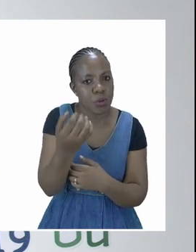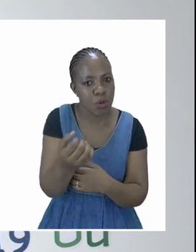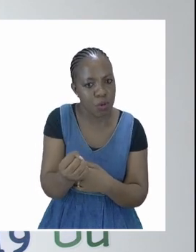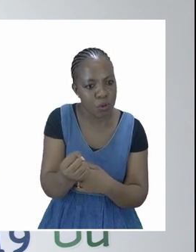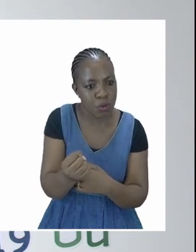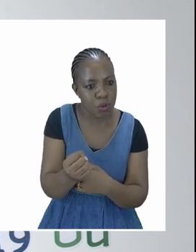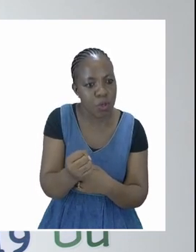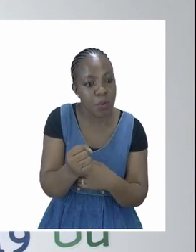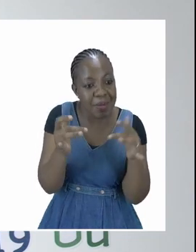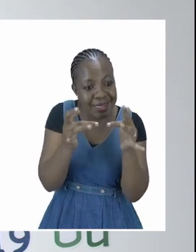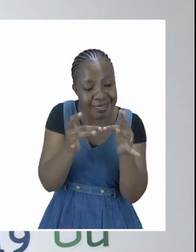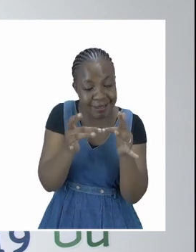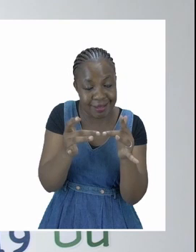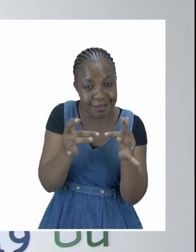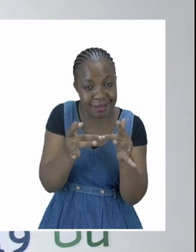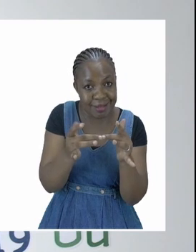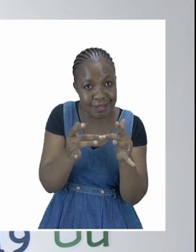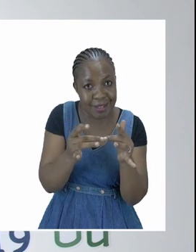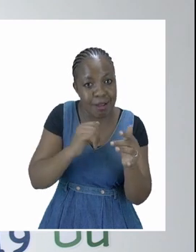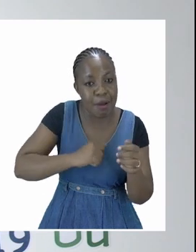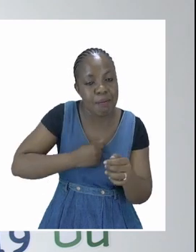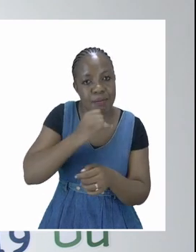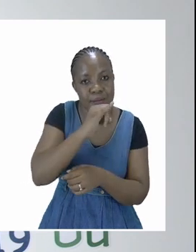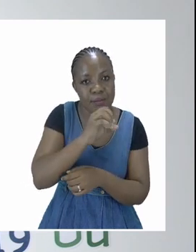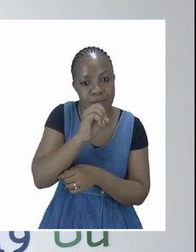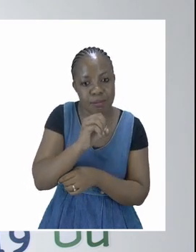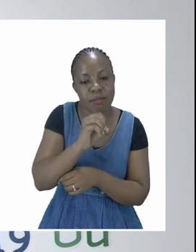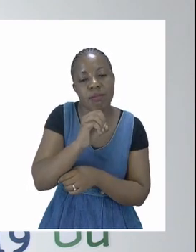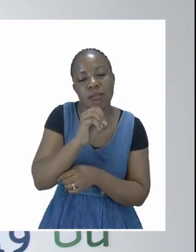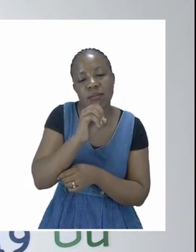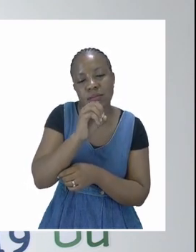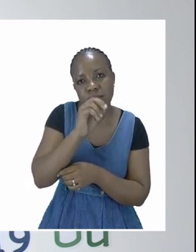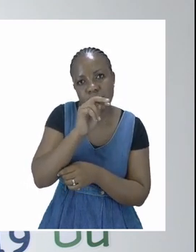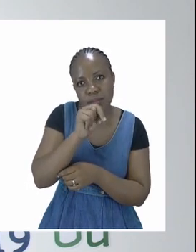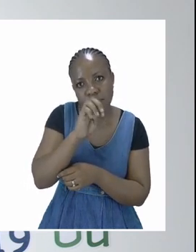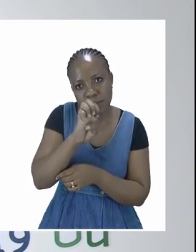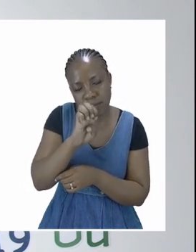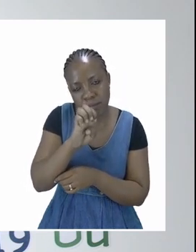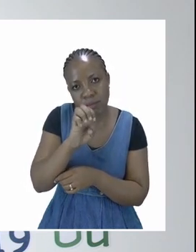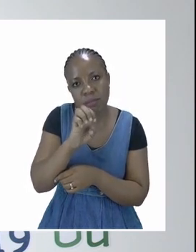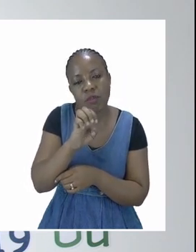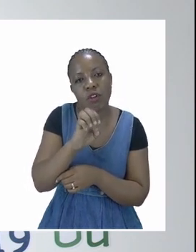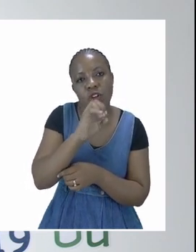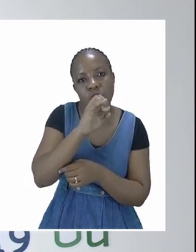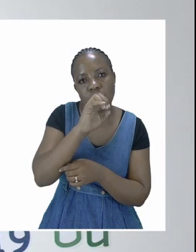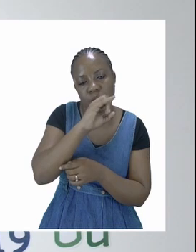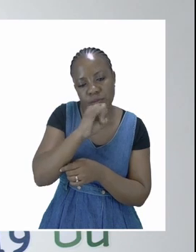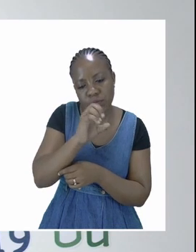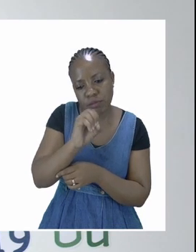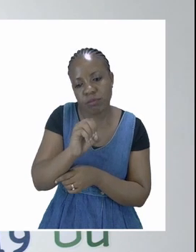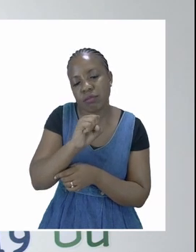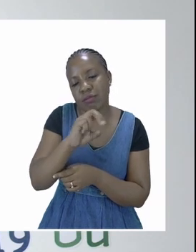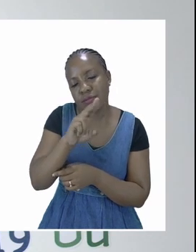our online platforms, MyZone and Zoshi Facebook pages, and in addition,